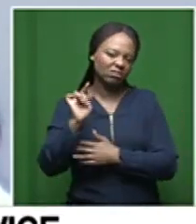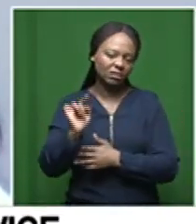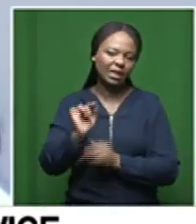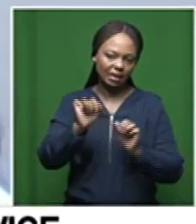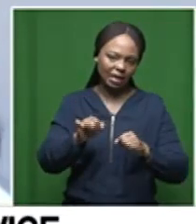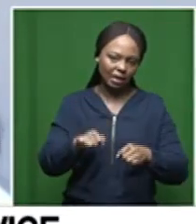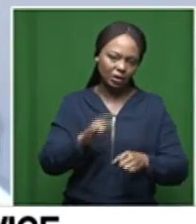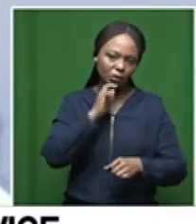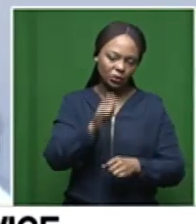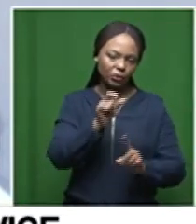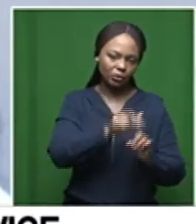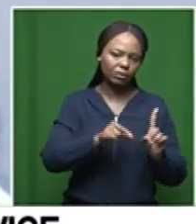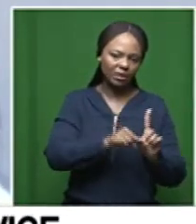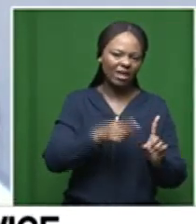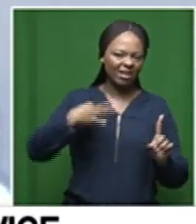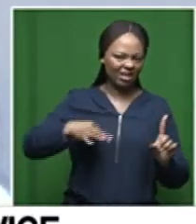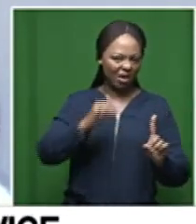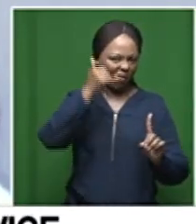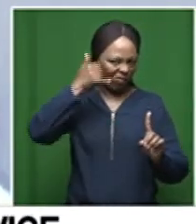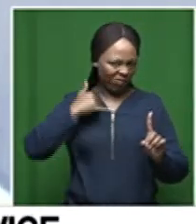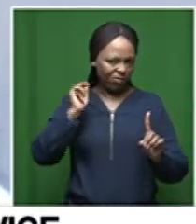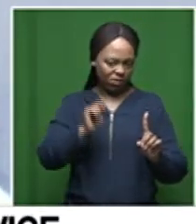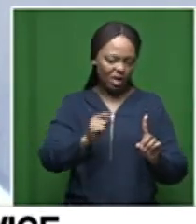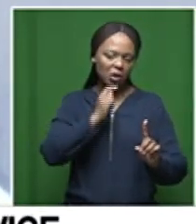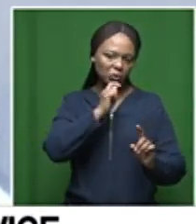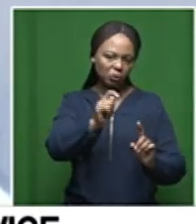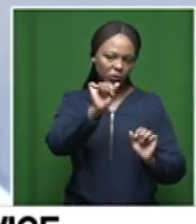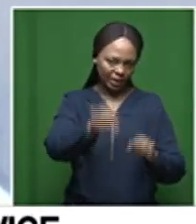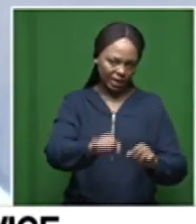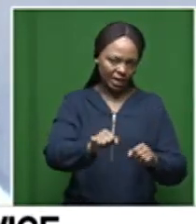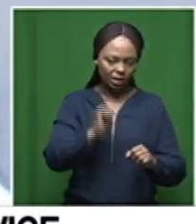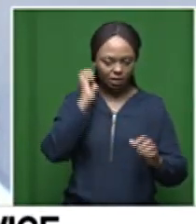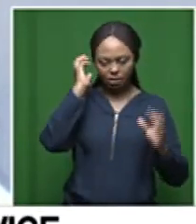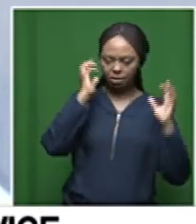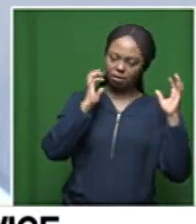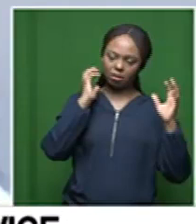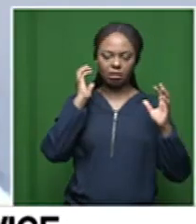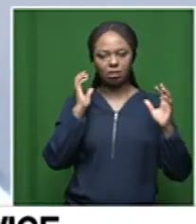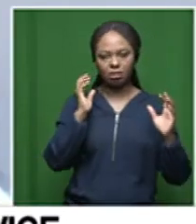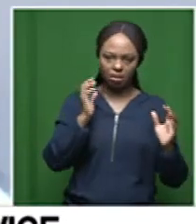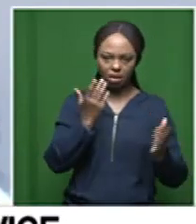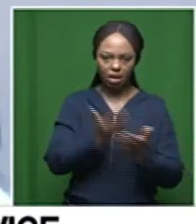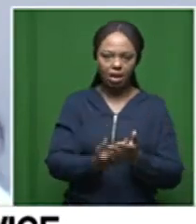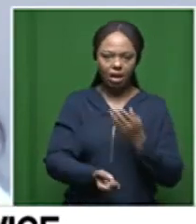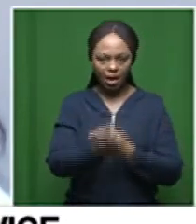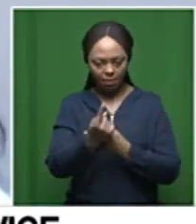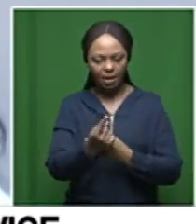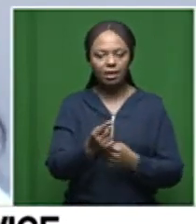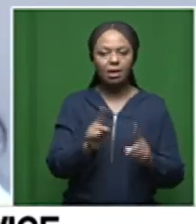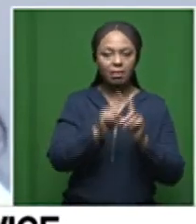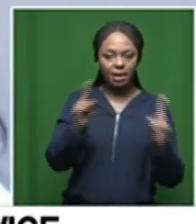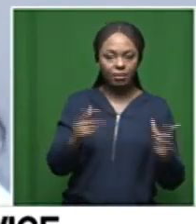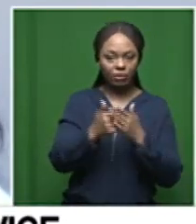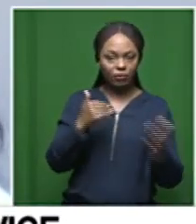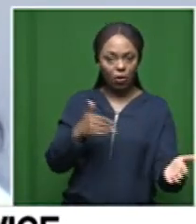the lady who called earlier, as she alluded, it can happen that she can feel a bit lightheaded. Another thing that we do recommend is before